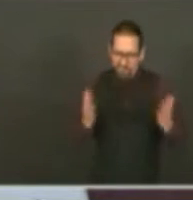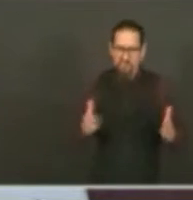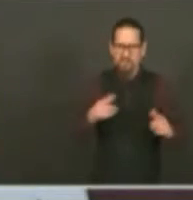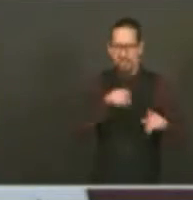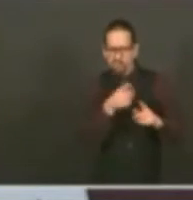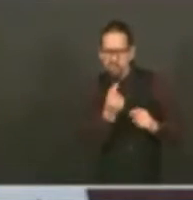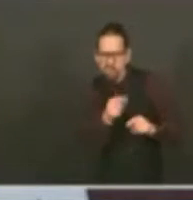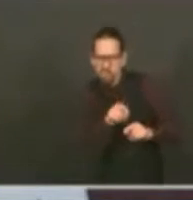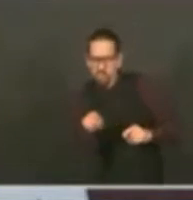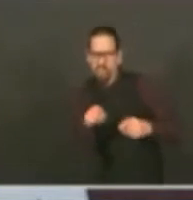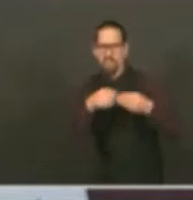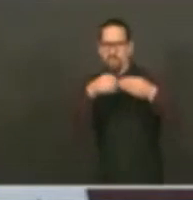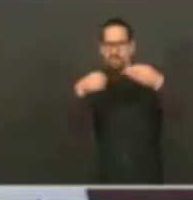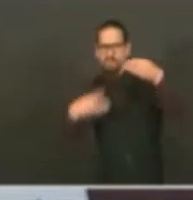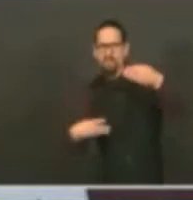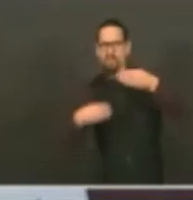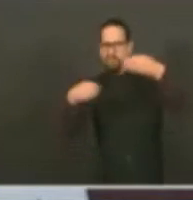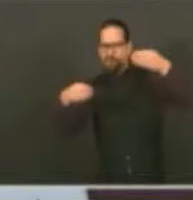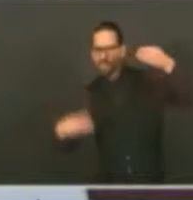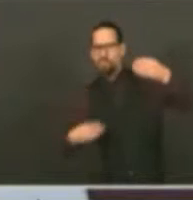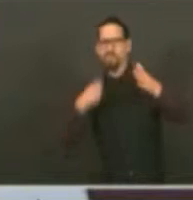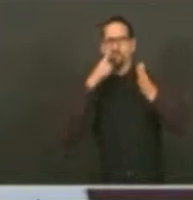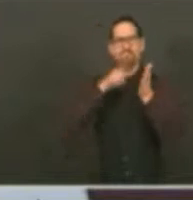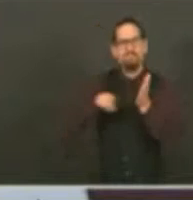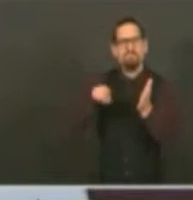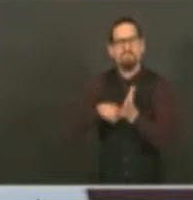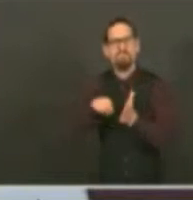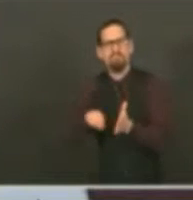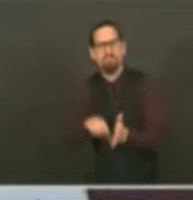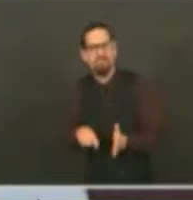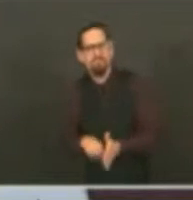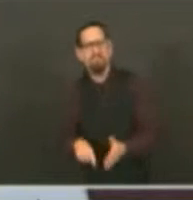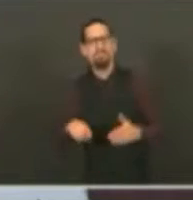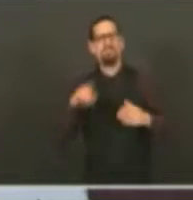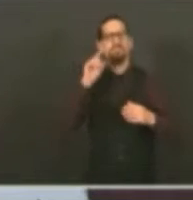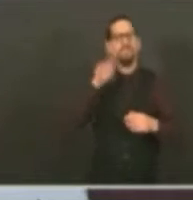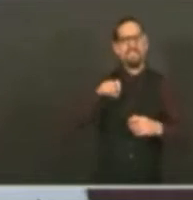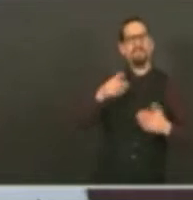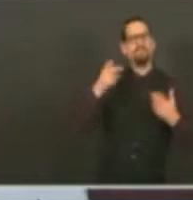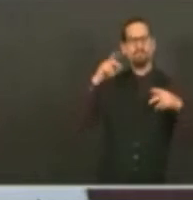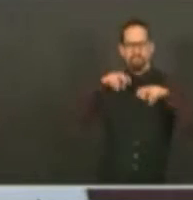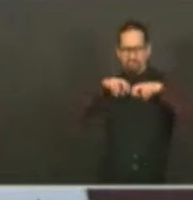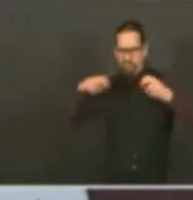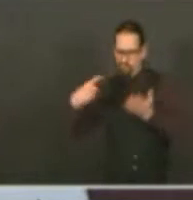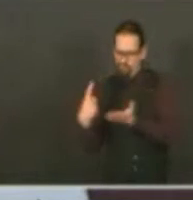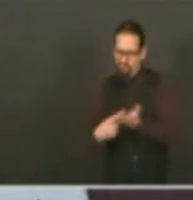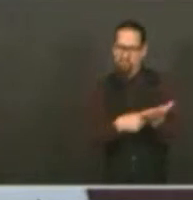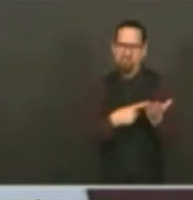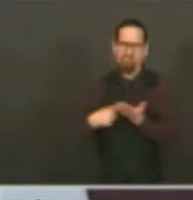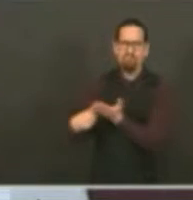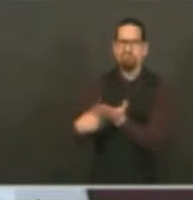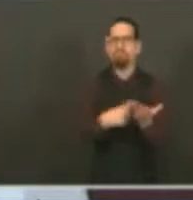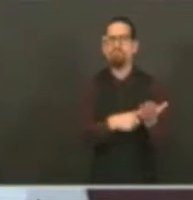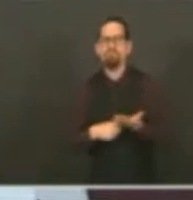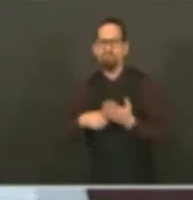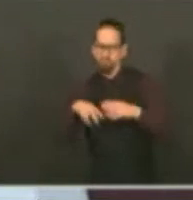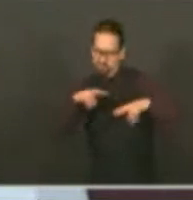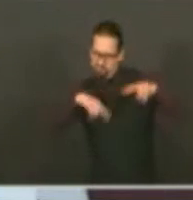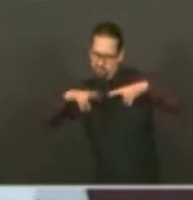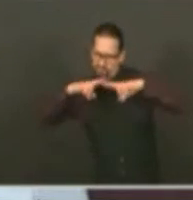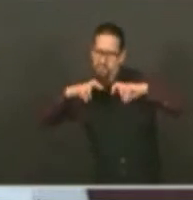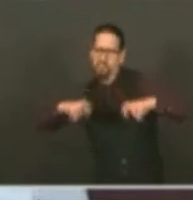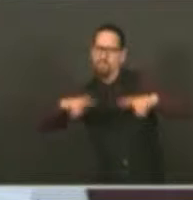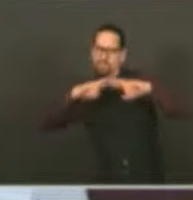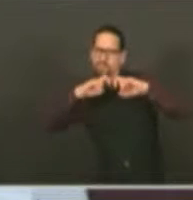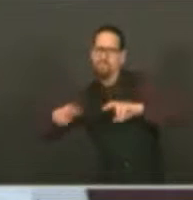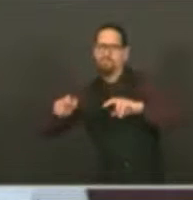whether or not to follow their advice. And in addition, I just want to really emphasize this in terms of safety. There's several overlapping safety systems. So even